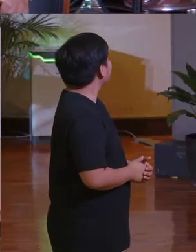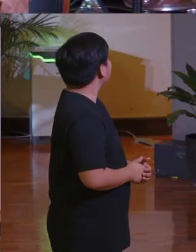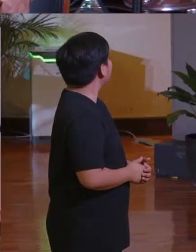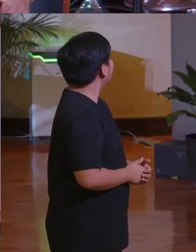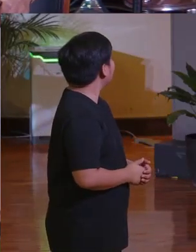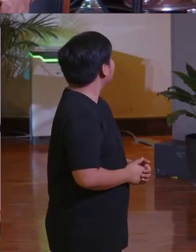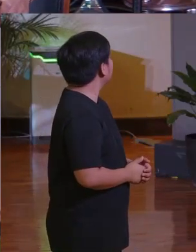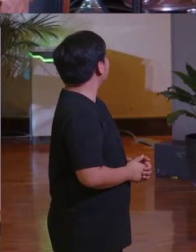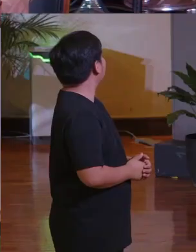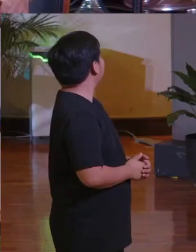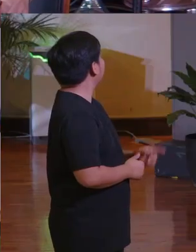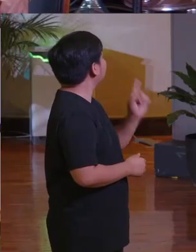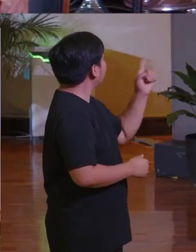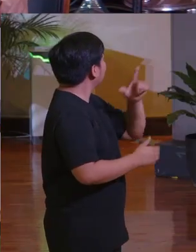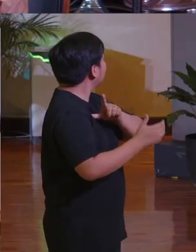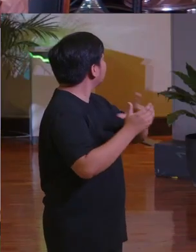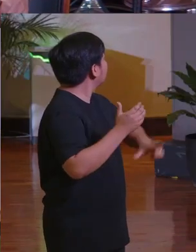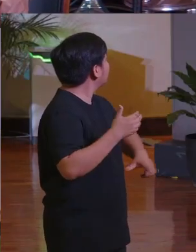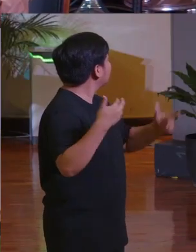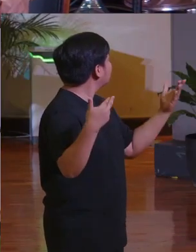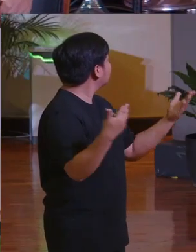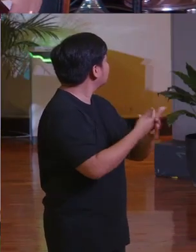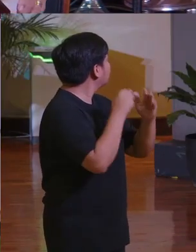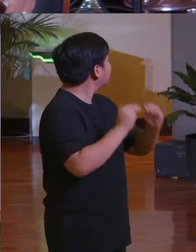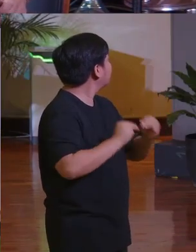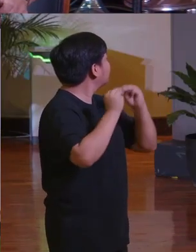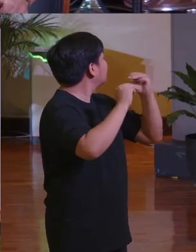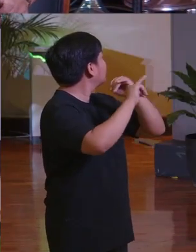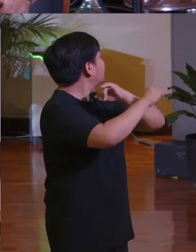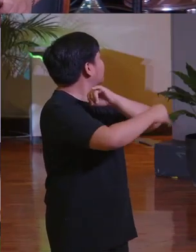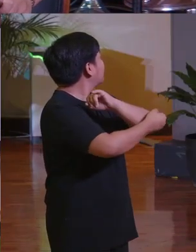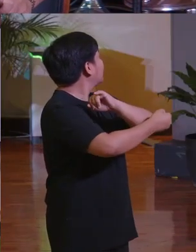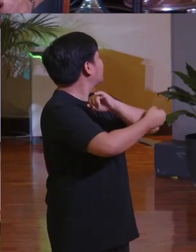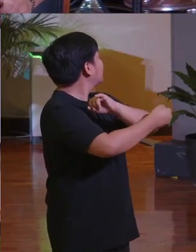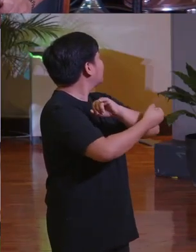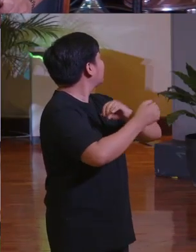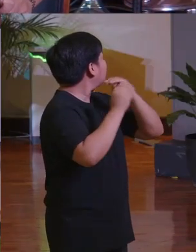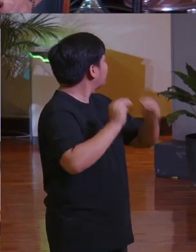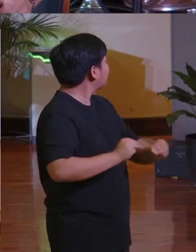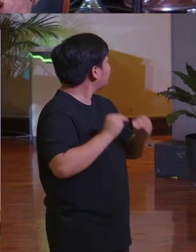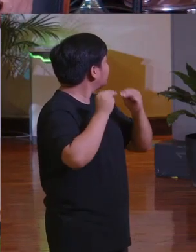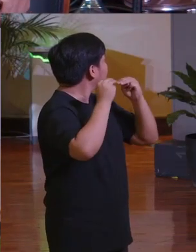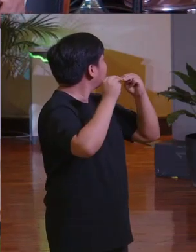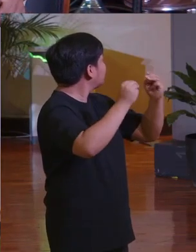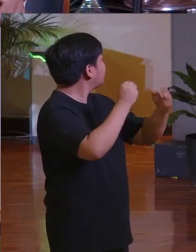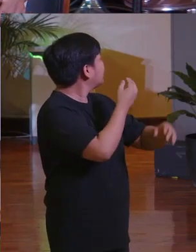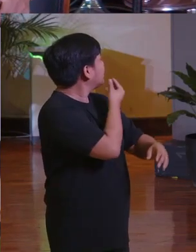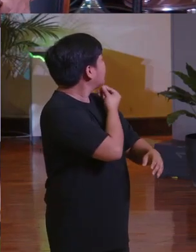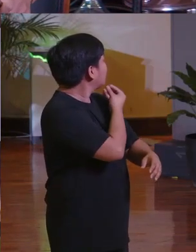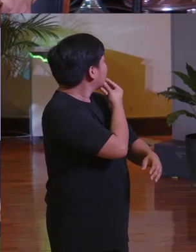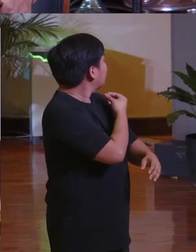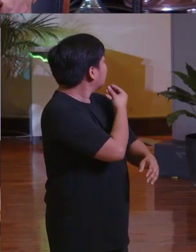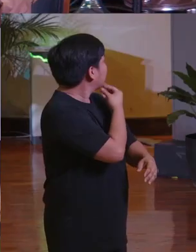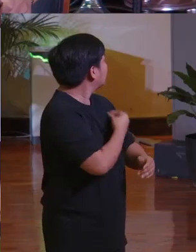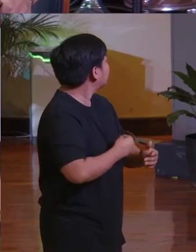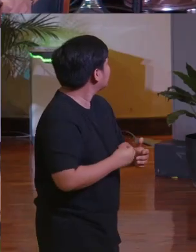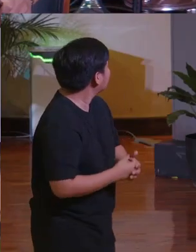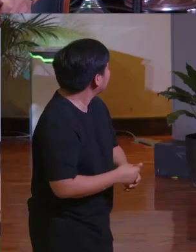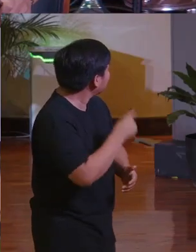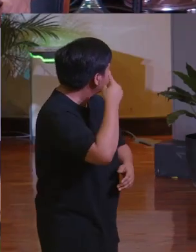Nineveh. For the Lord is restoring the majesty of Jacob as the majesty of